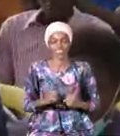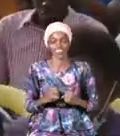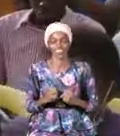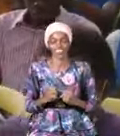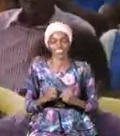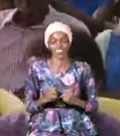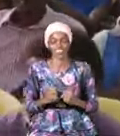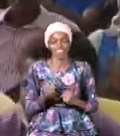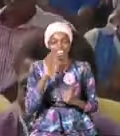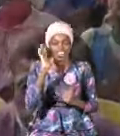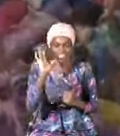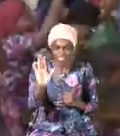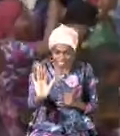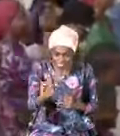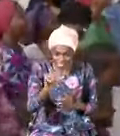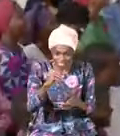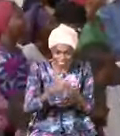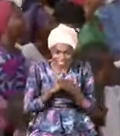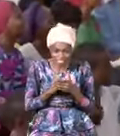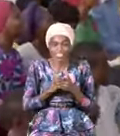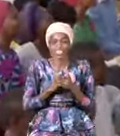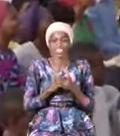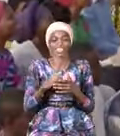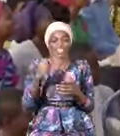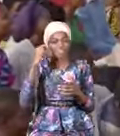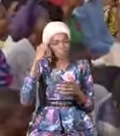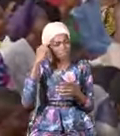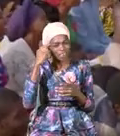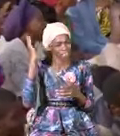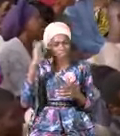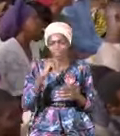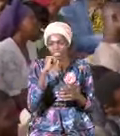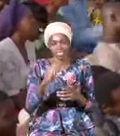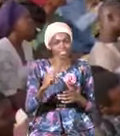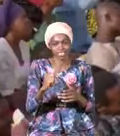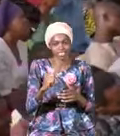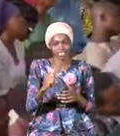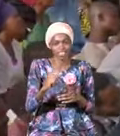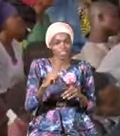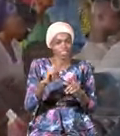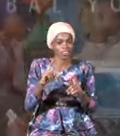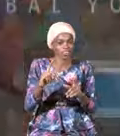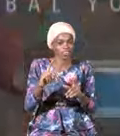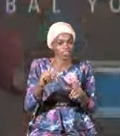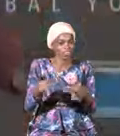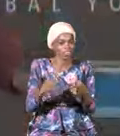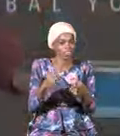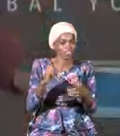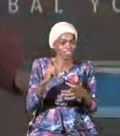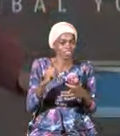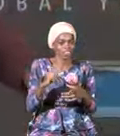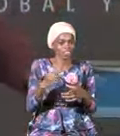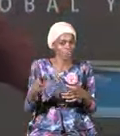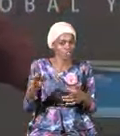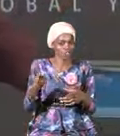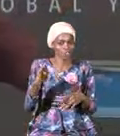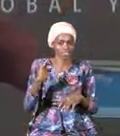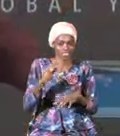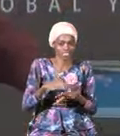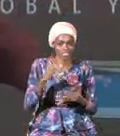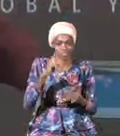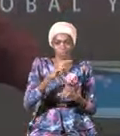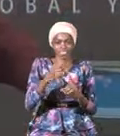Your brain will not go on you when there's still something to do.